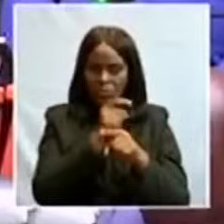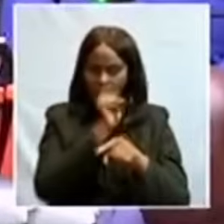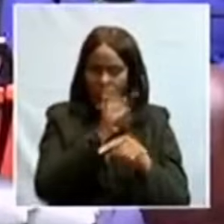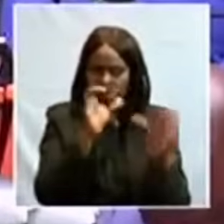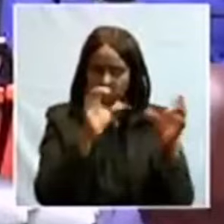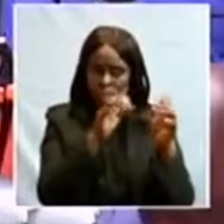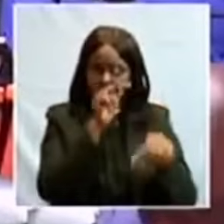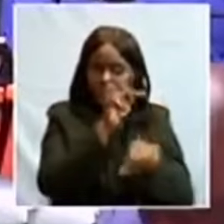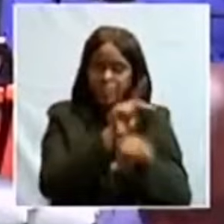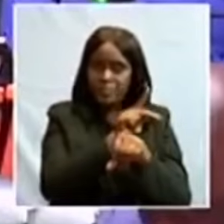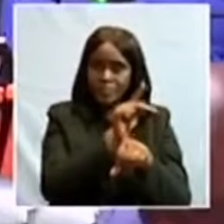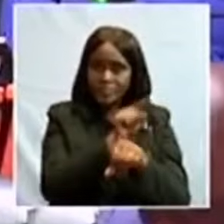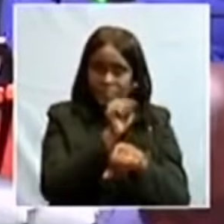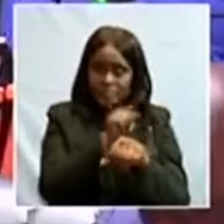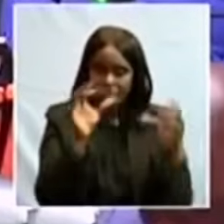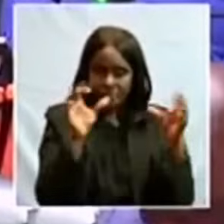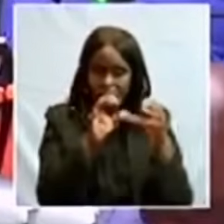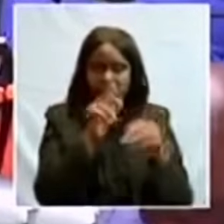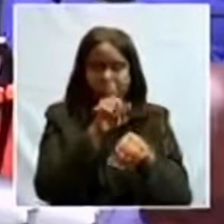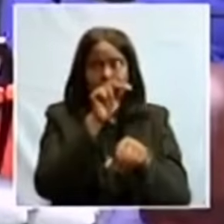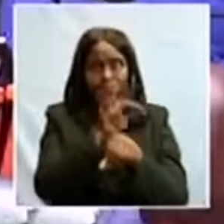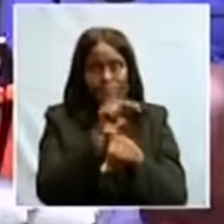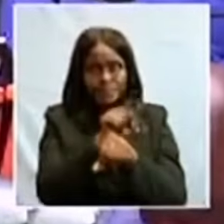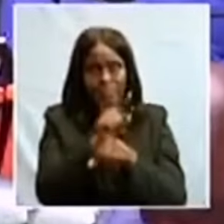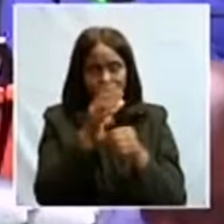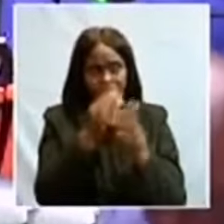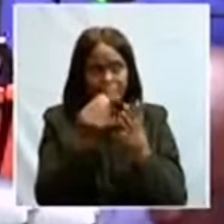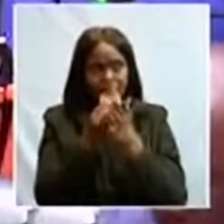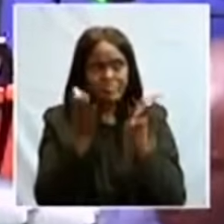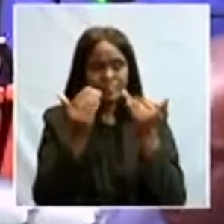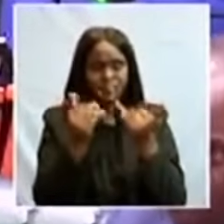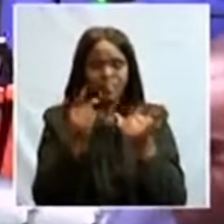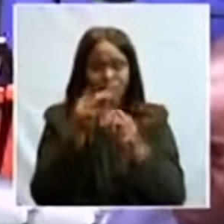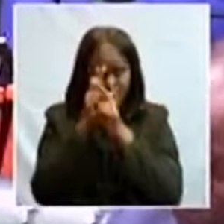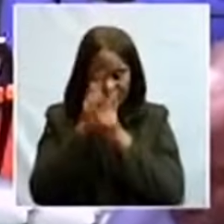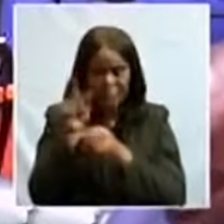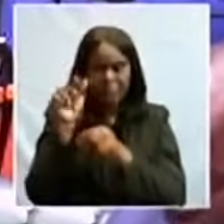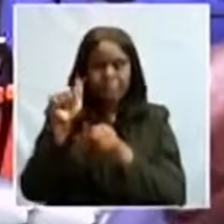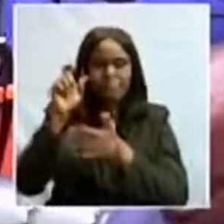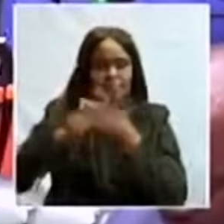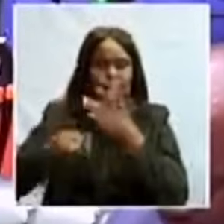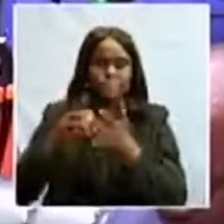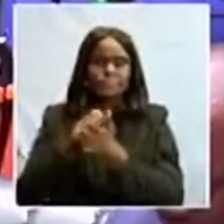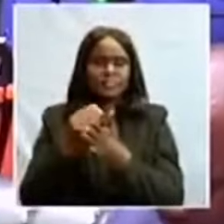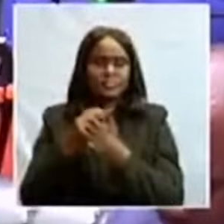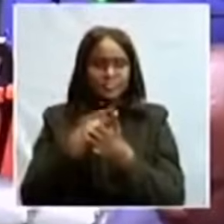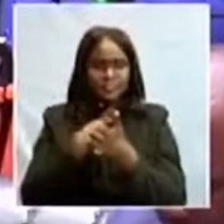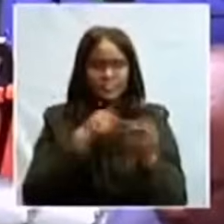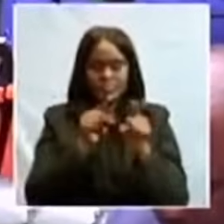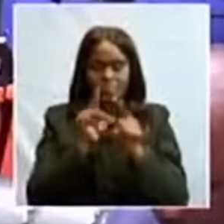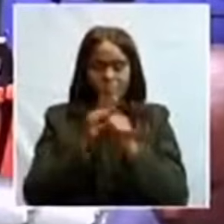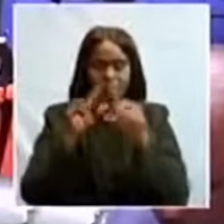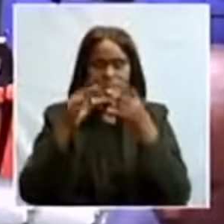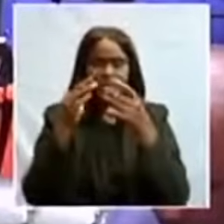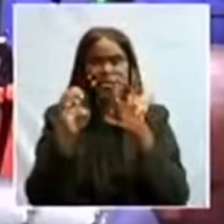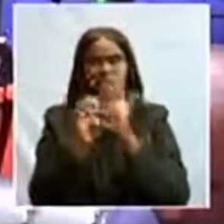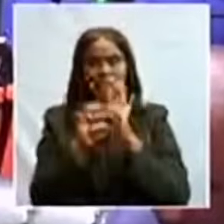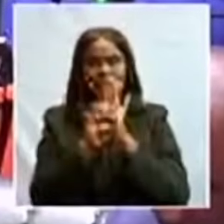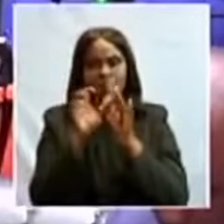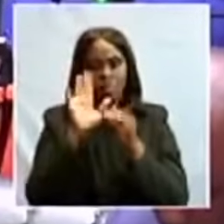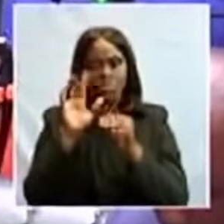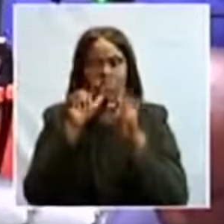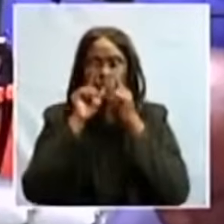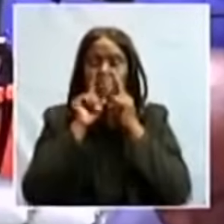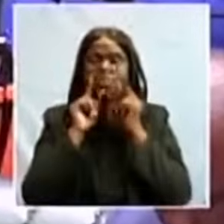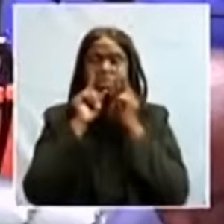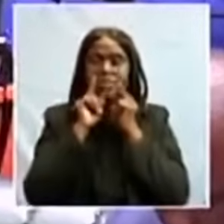the community projects, that's where Honorable can draw money. I'll also give an example of